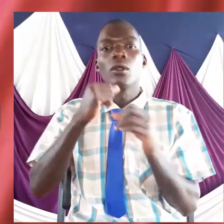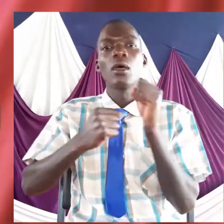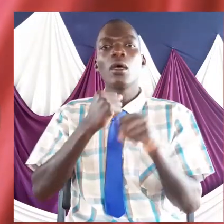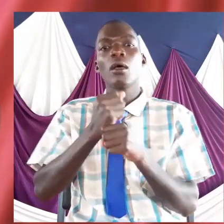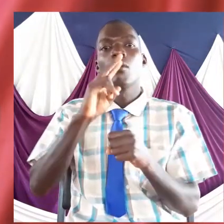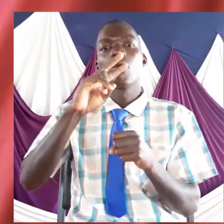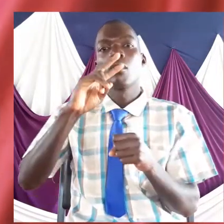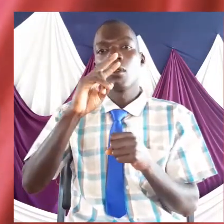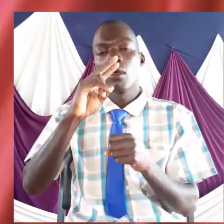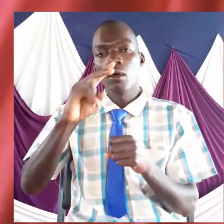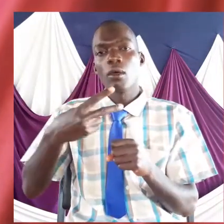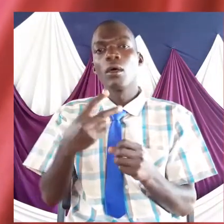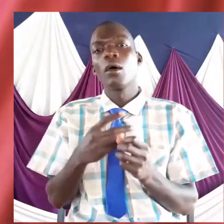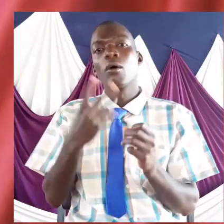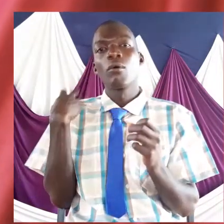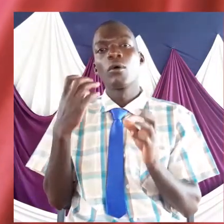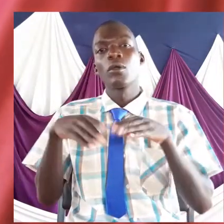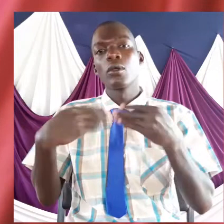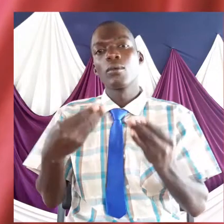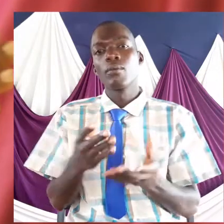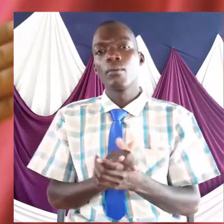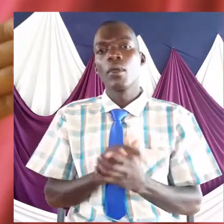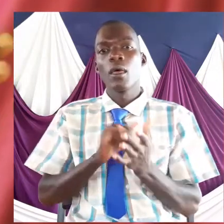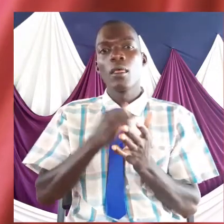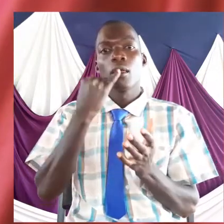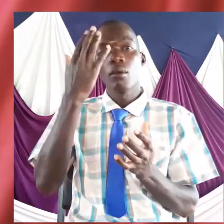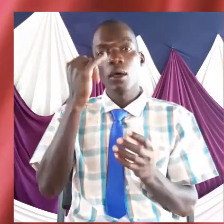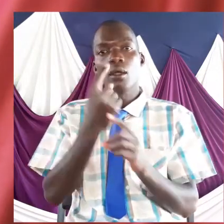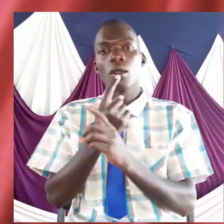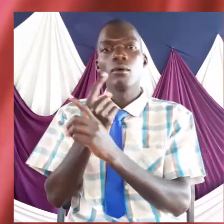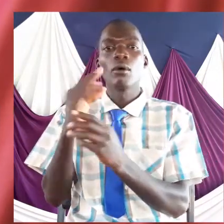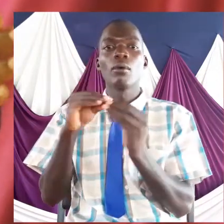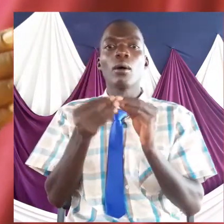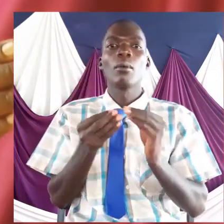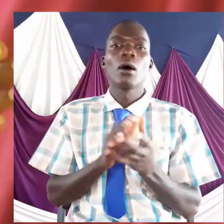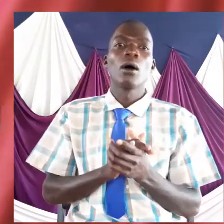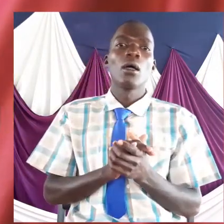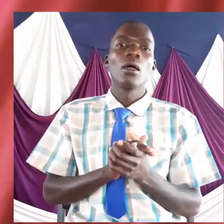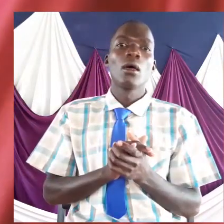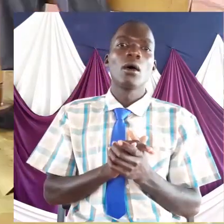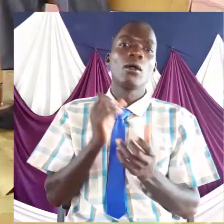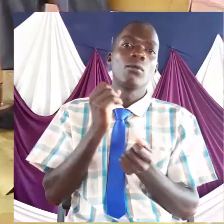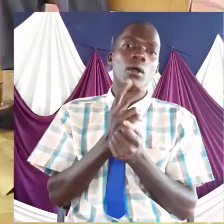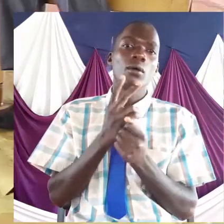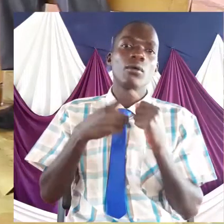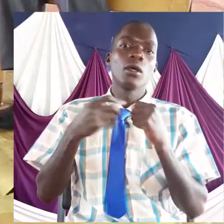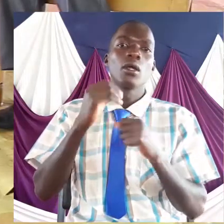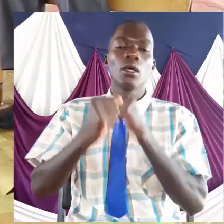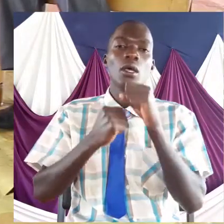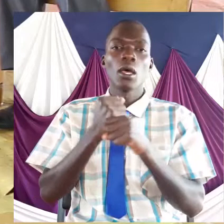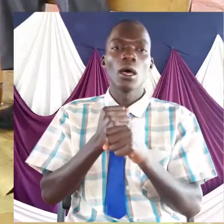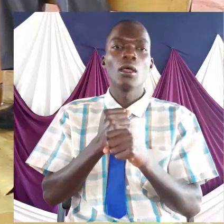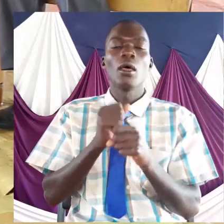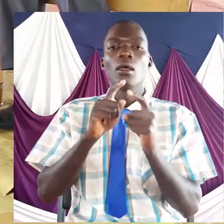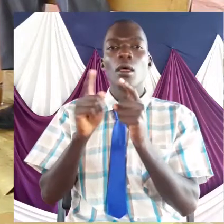2,300 years are given. Mm-hmm. So that is why the difference of these numbers. But 1260 years and